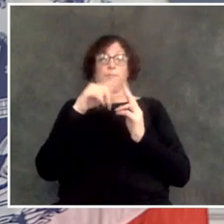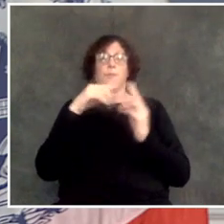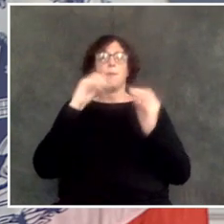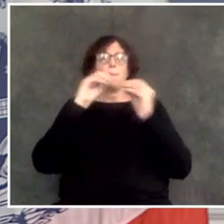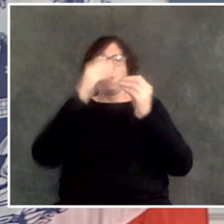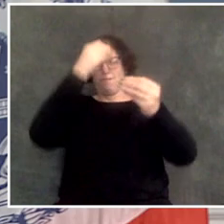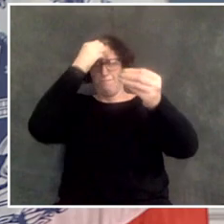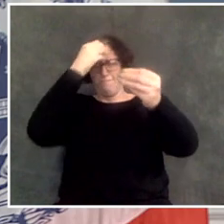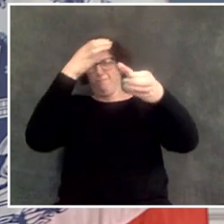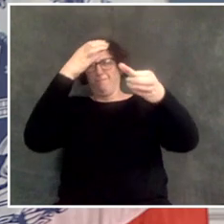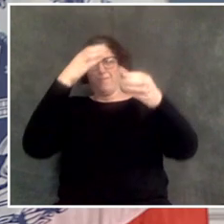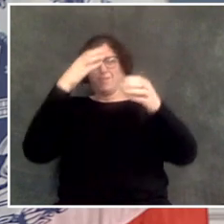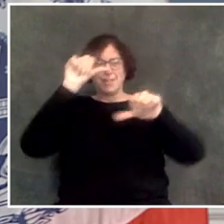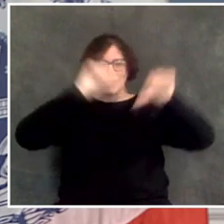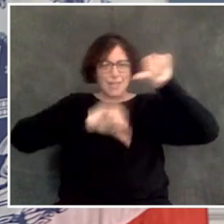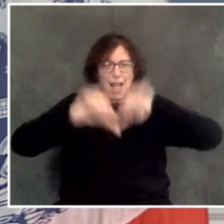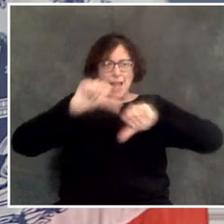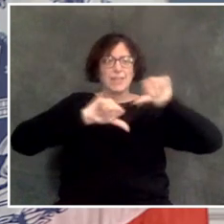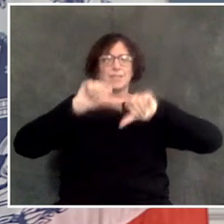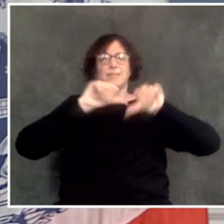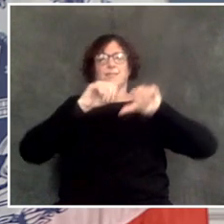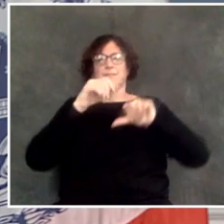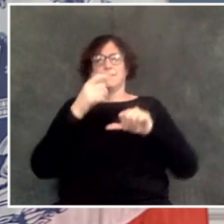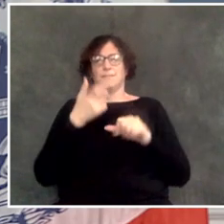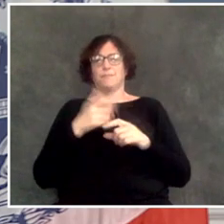early to make any,